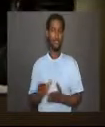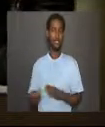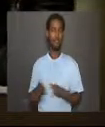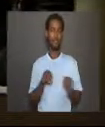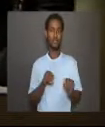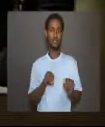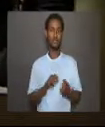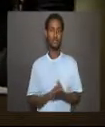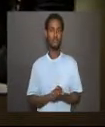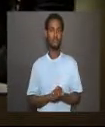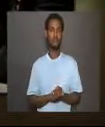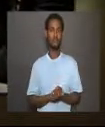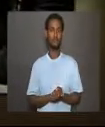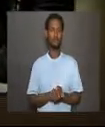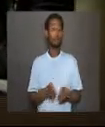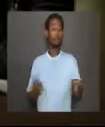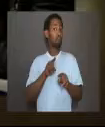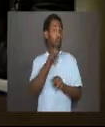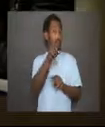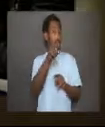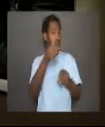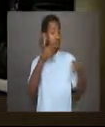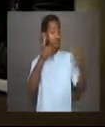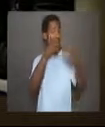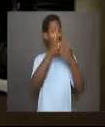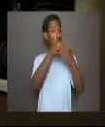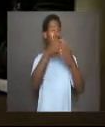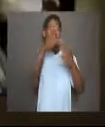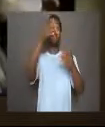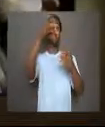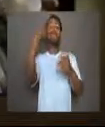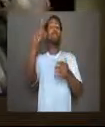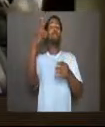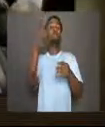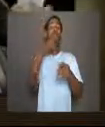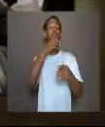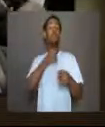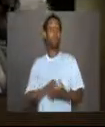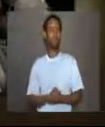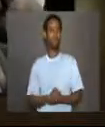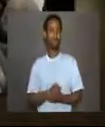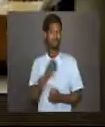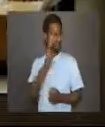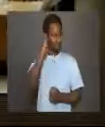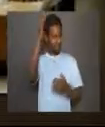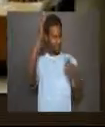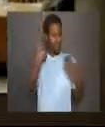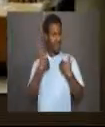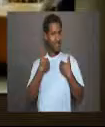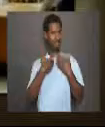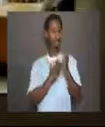Students, when you reach 18 years of age, you will have the right to